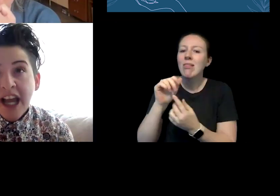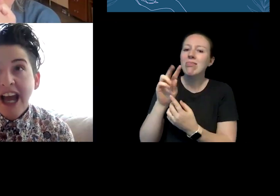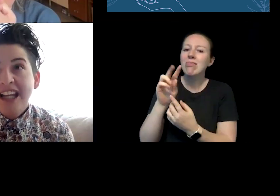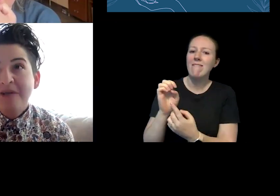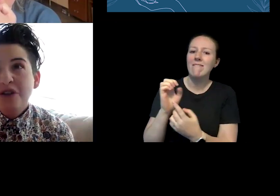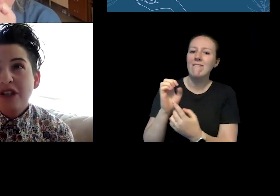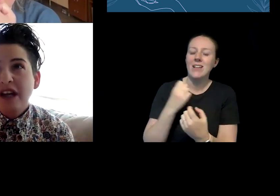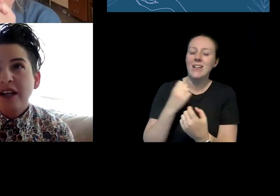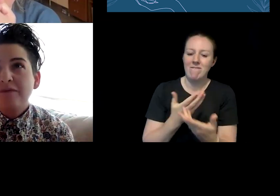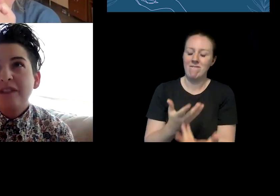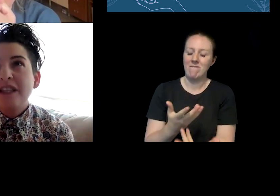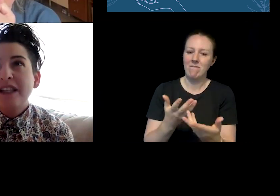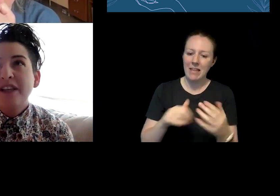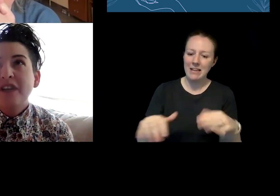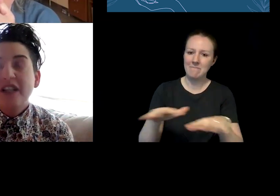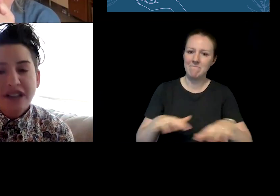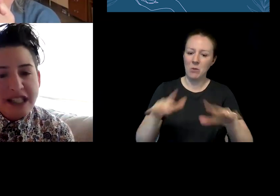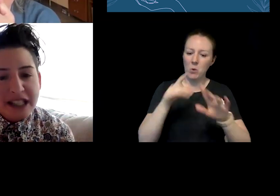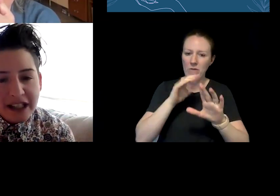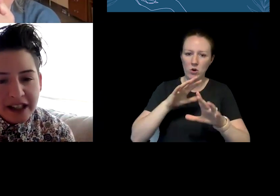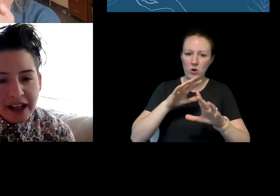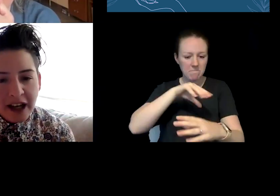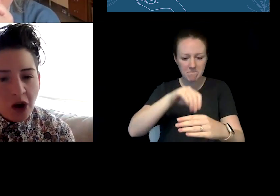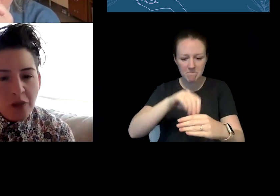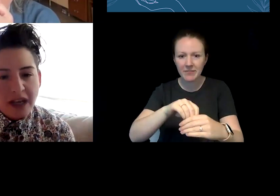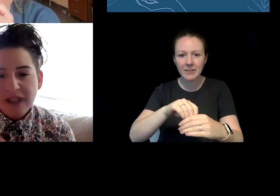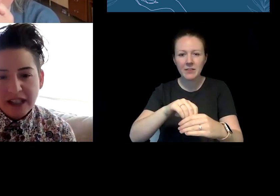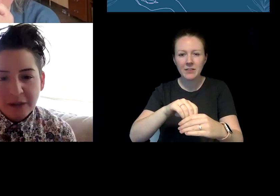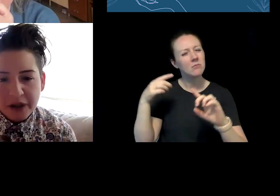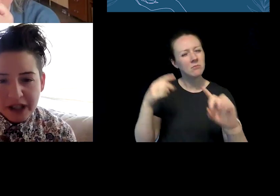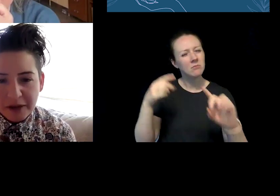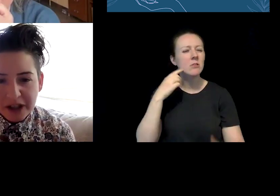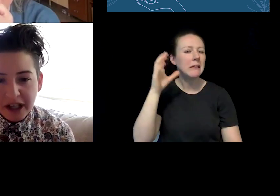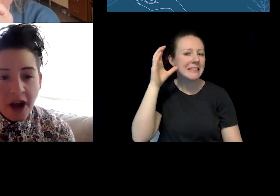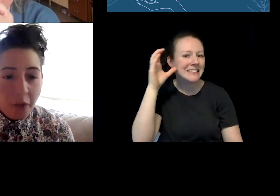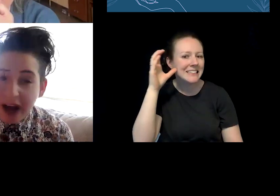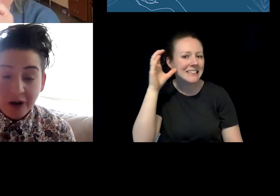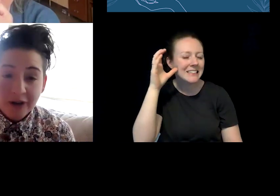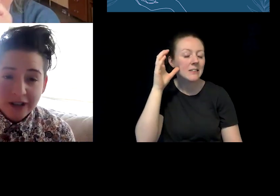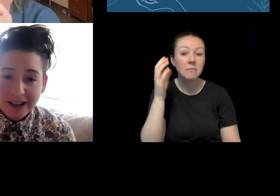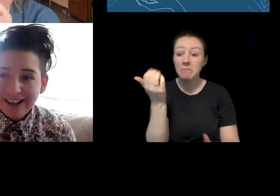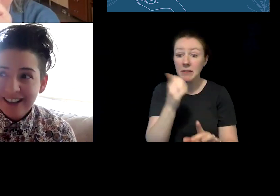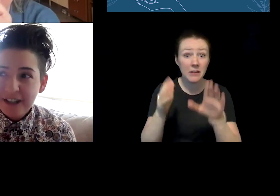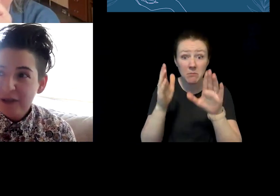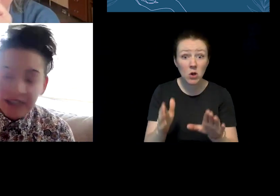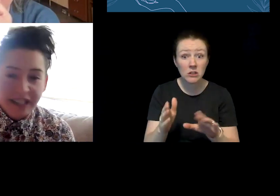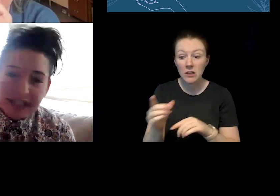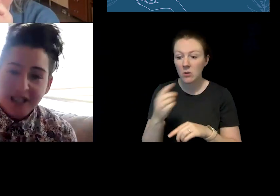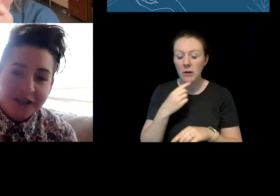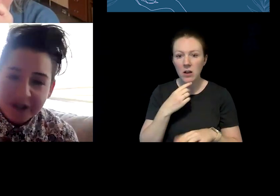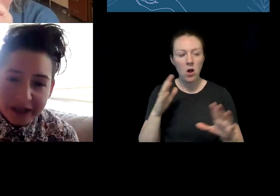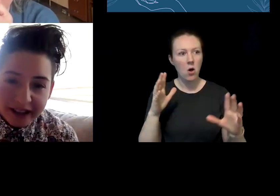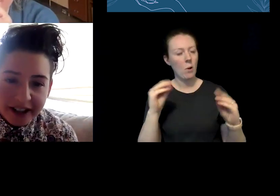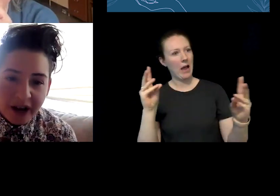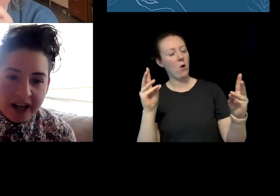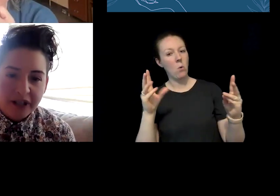collaborating, and it was just, like, this idea of, like, you know, listening. Almost every single person was just like, wow, you really